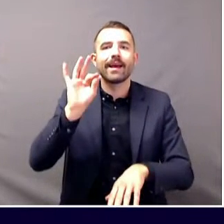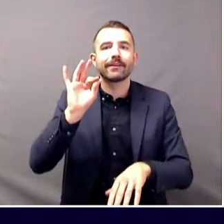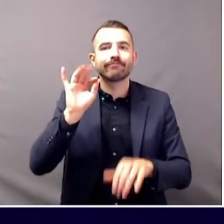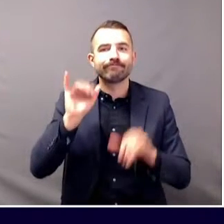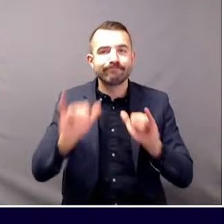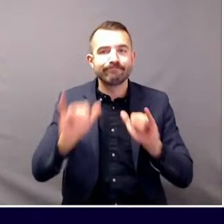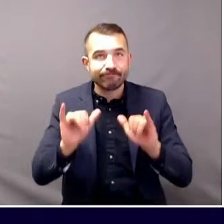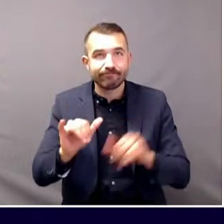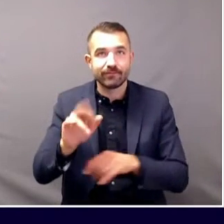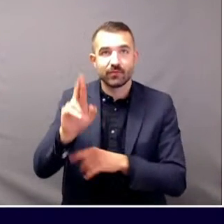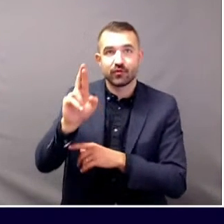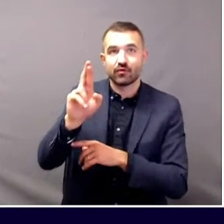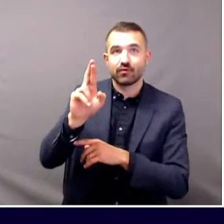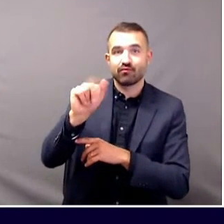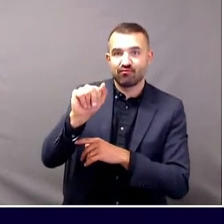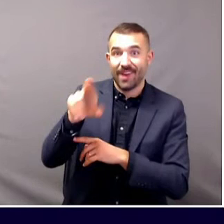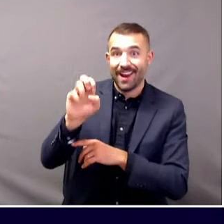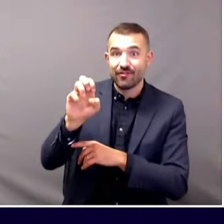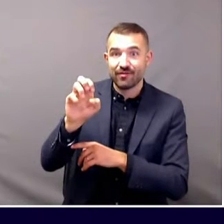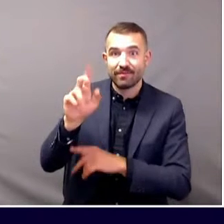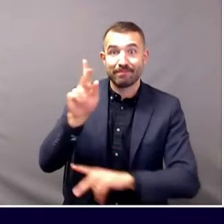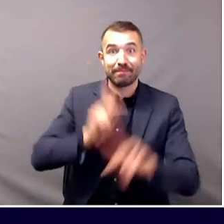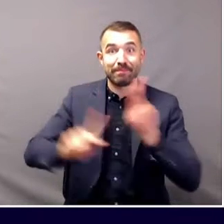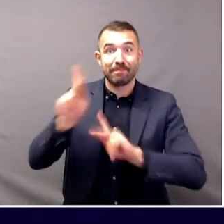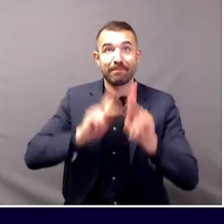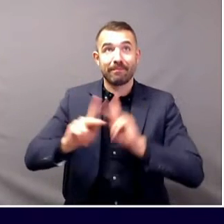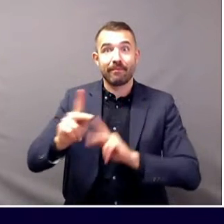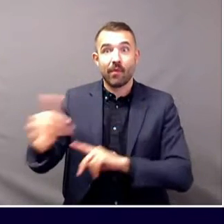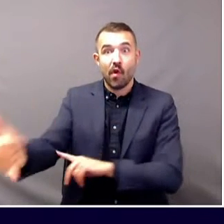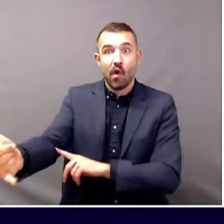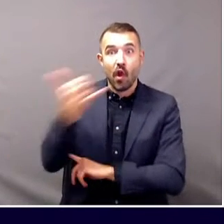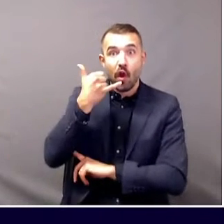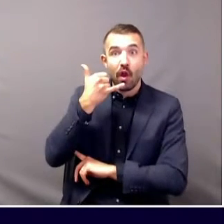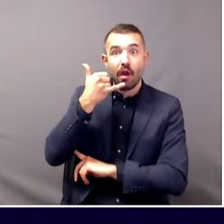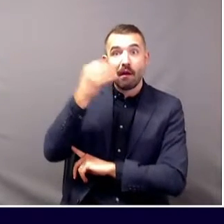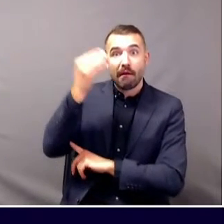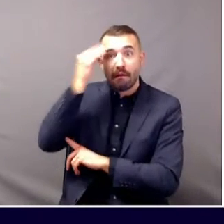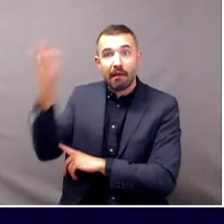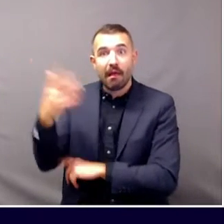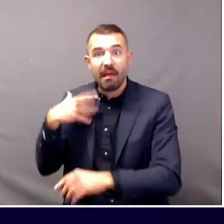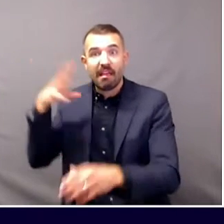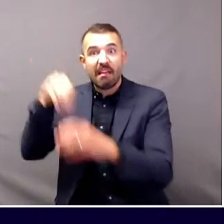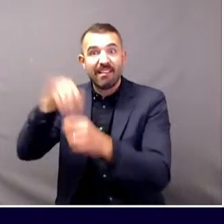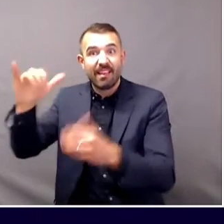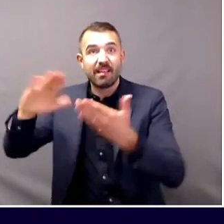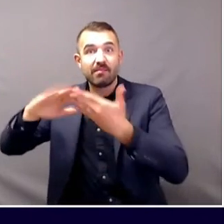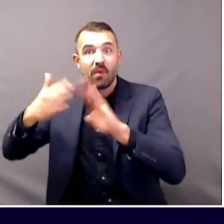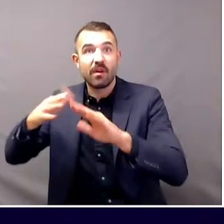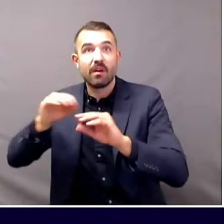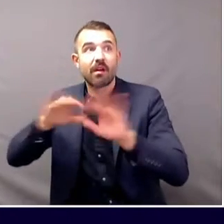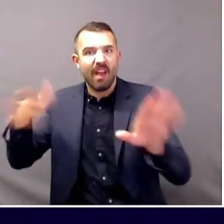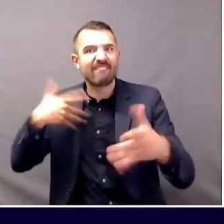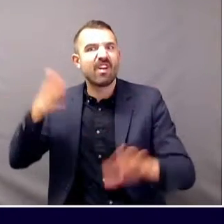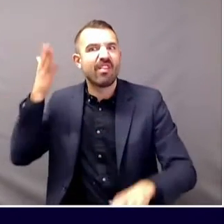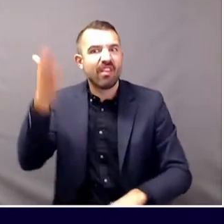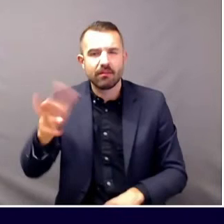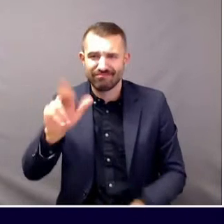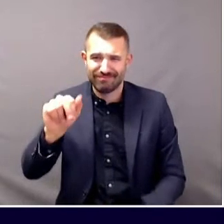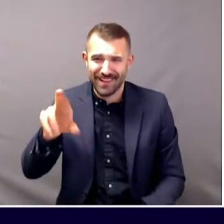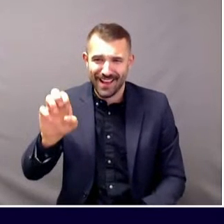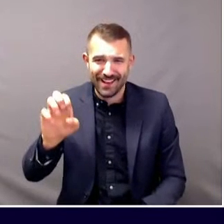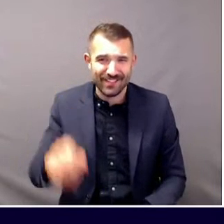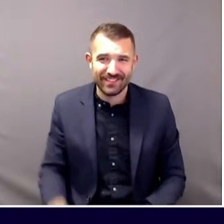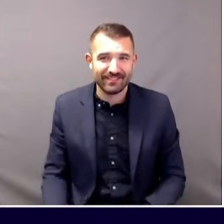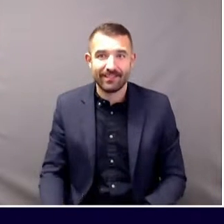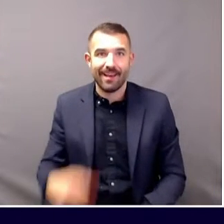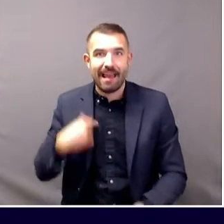disease detectives, our gumshoe epidemiologists, have to compare their notes on a day-on basis to determine and look